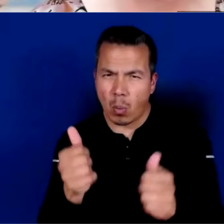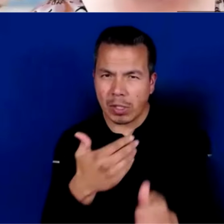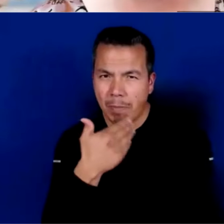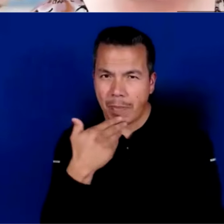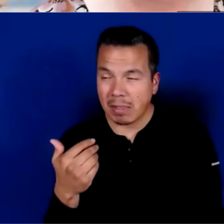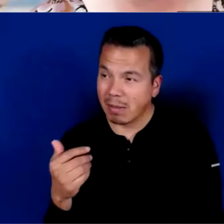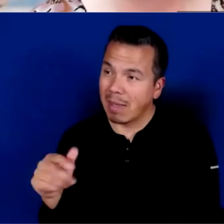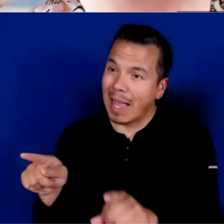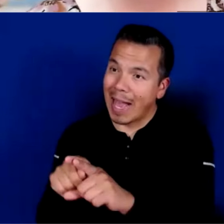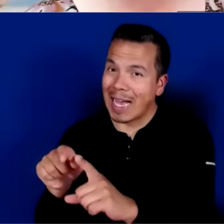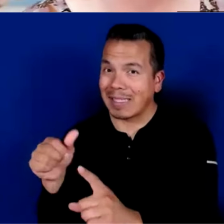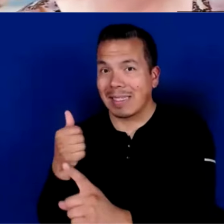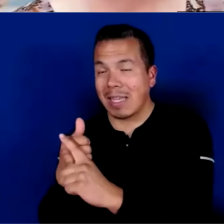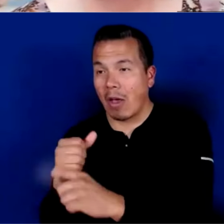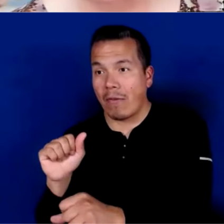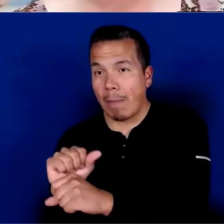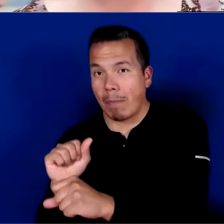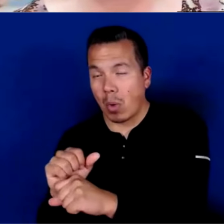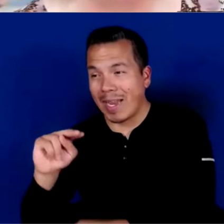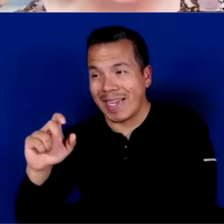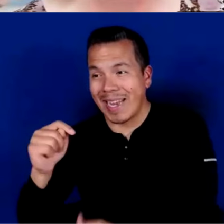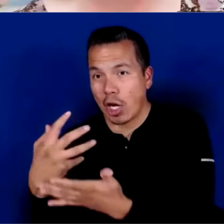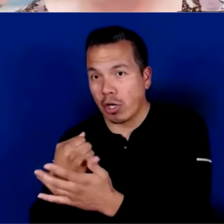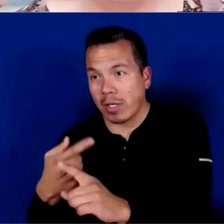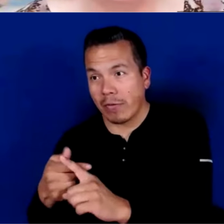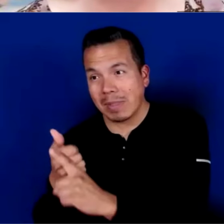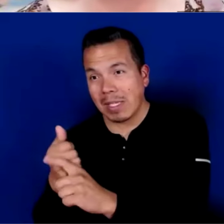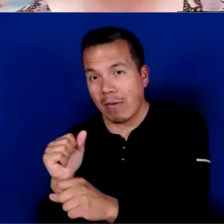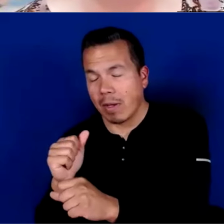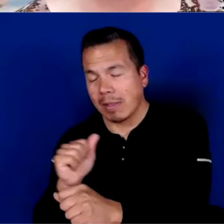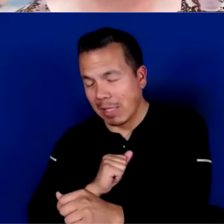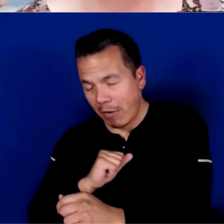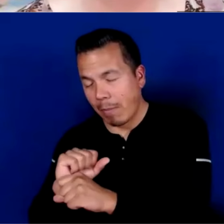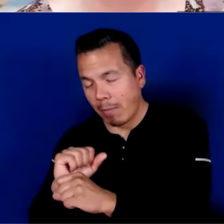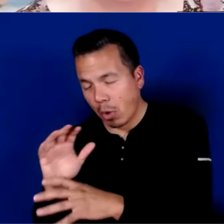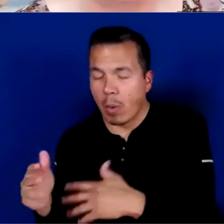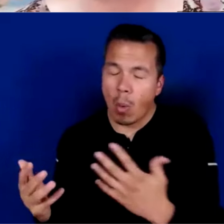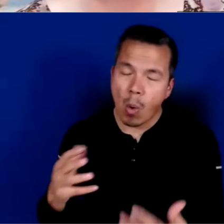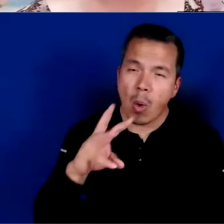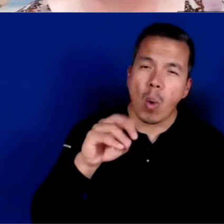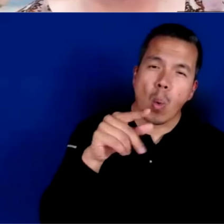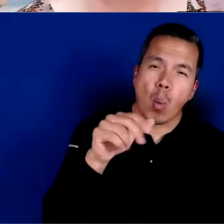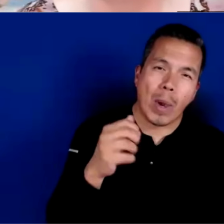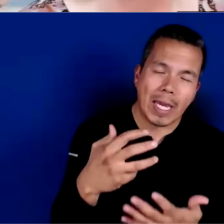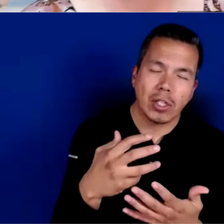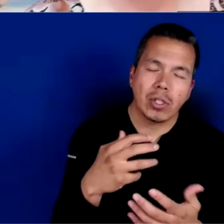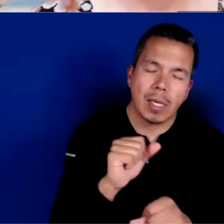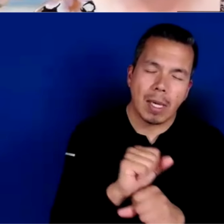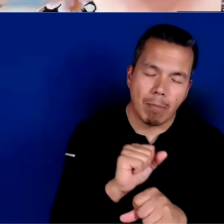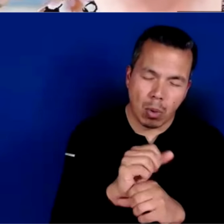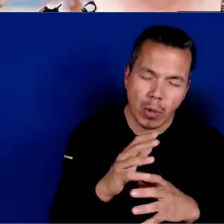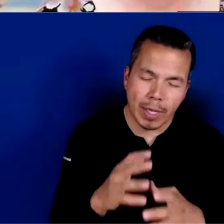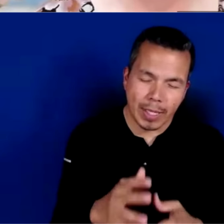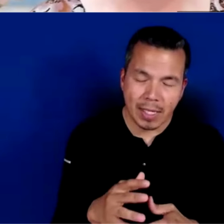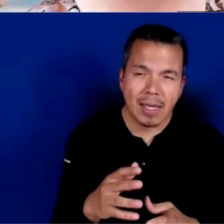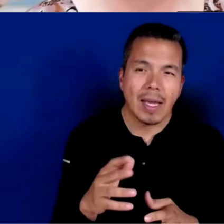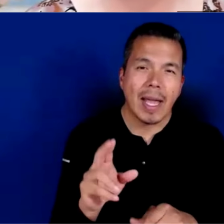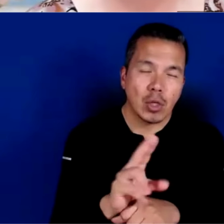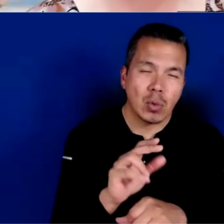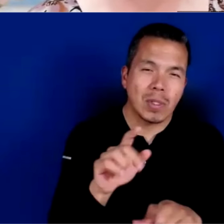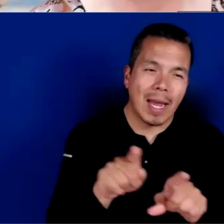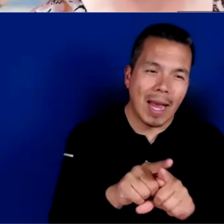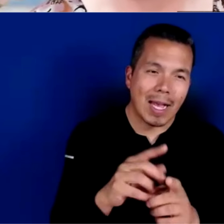earnings from self-employment? Or am I better off as a wage employee and using this as wage earned income? Because there could